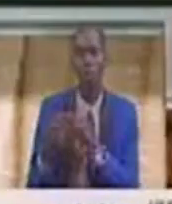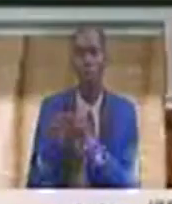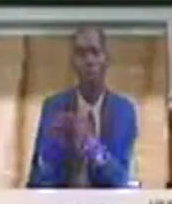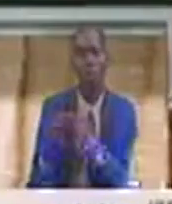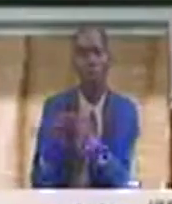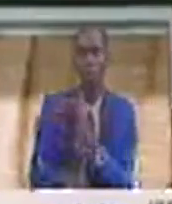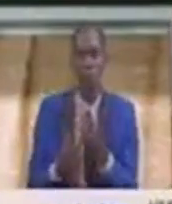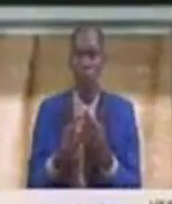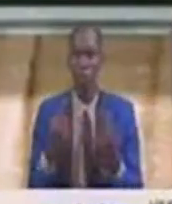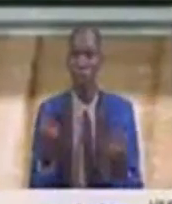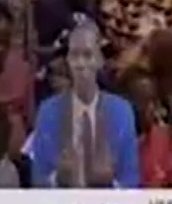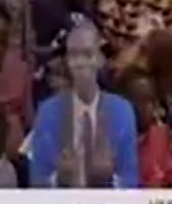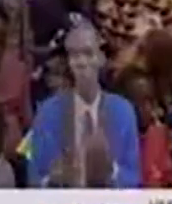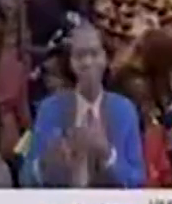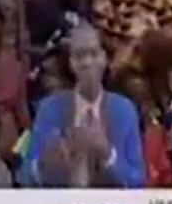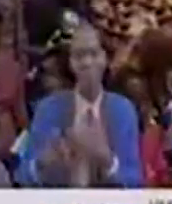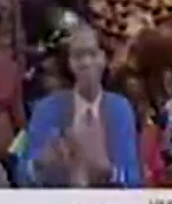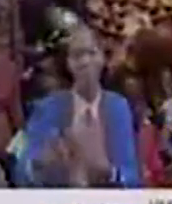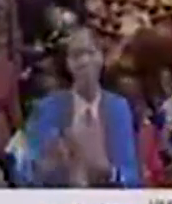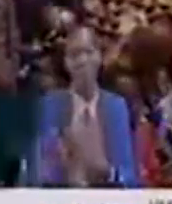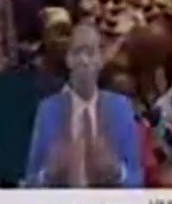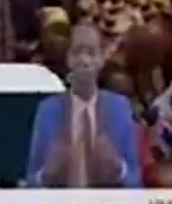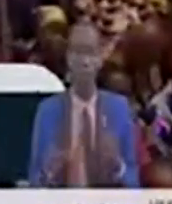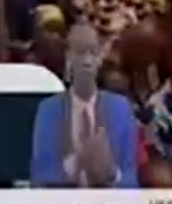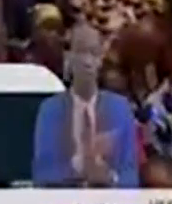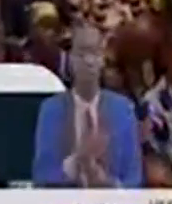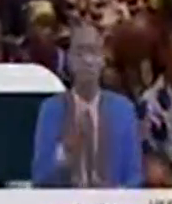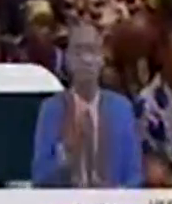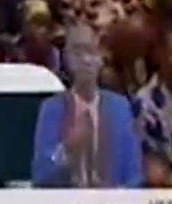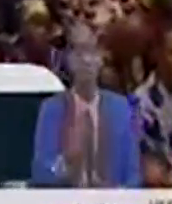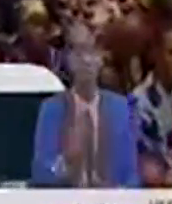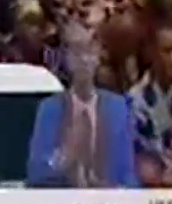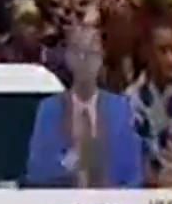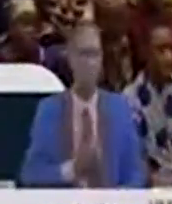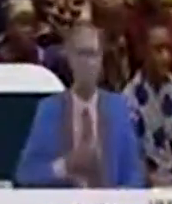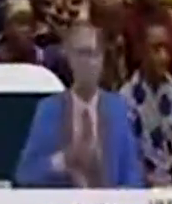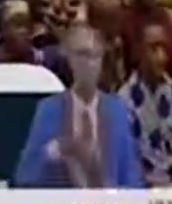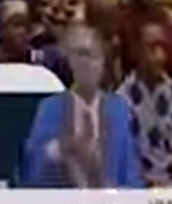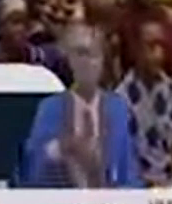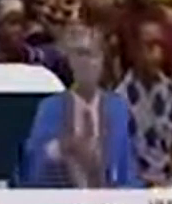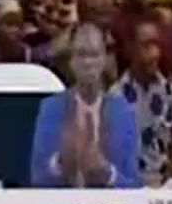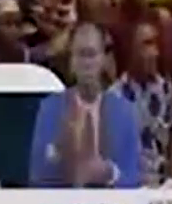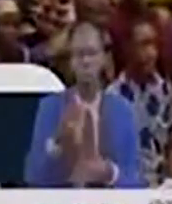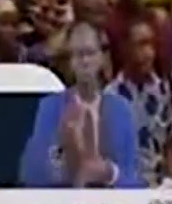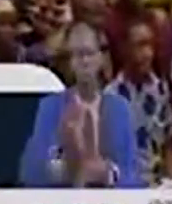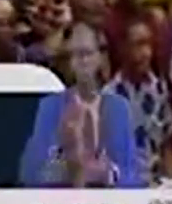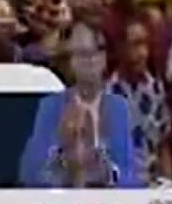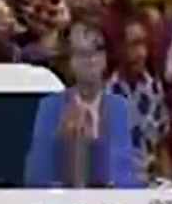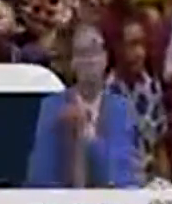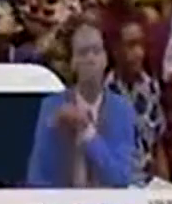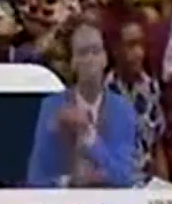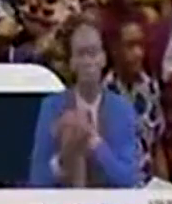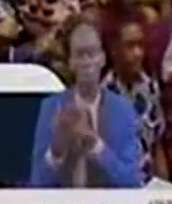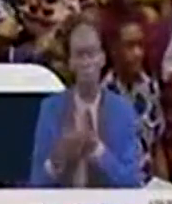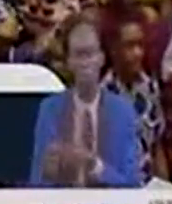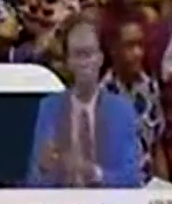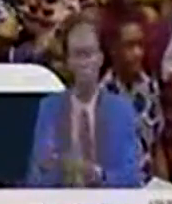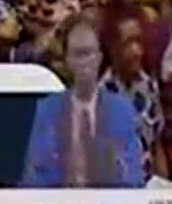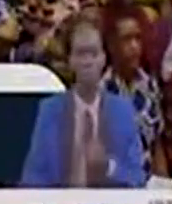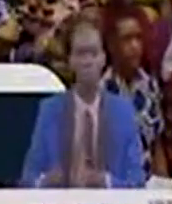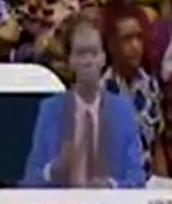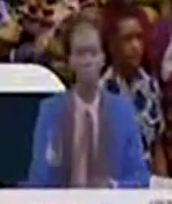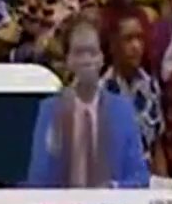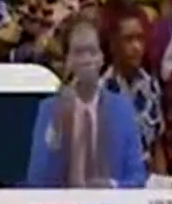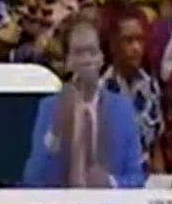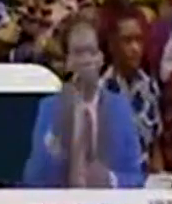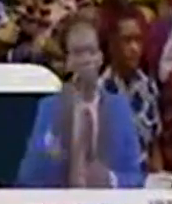Number one, the regrettable statement on the temptation of subjects. We're looking at